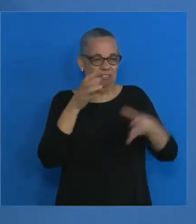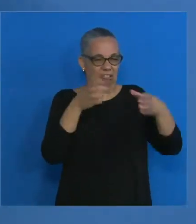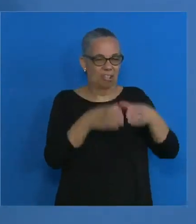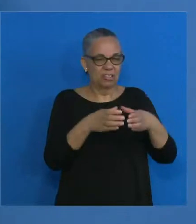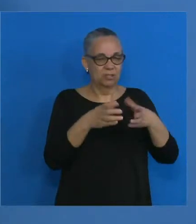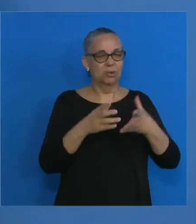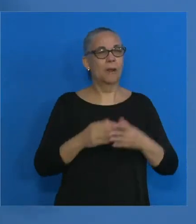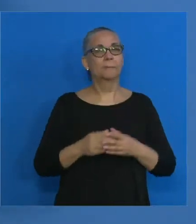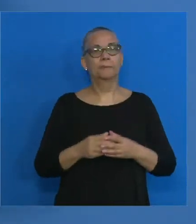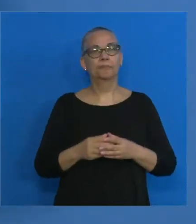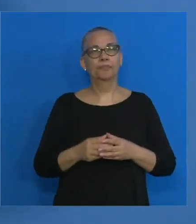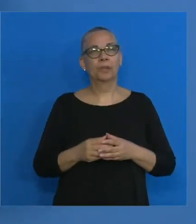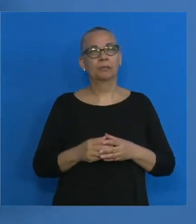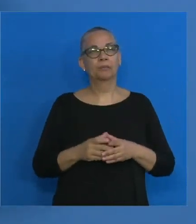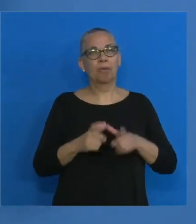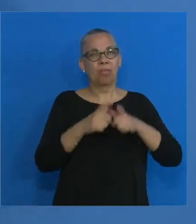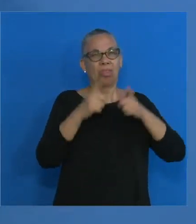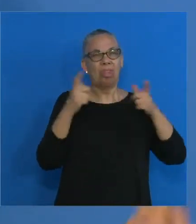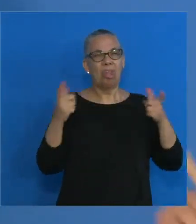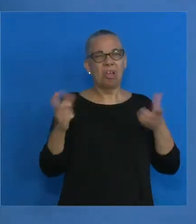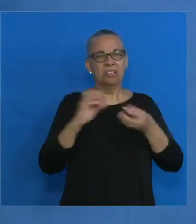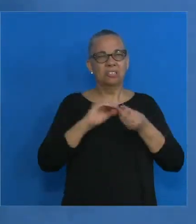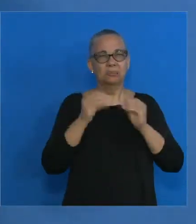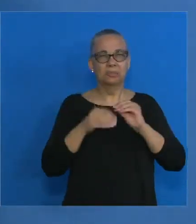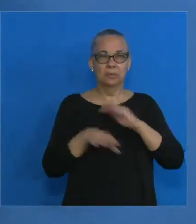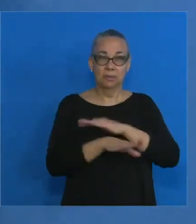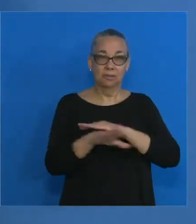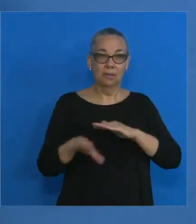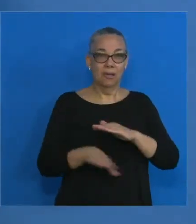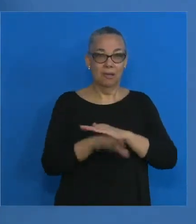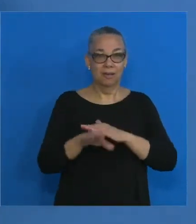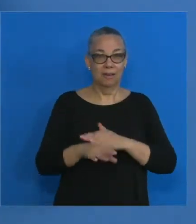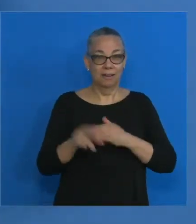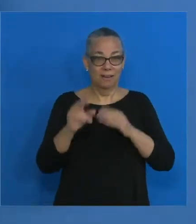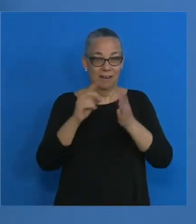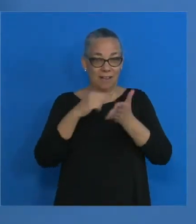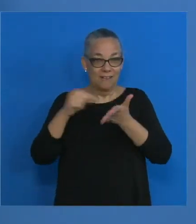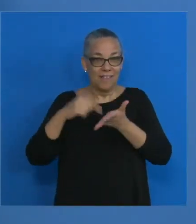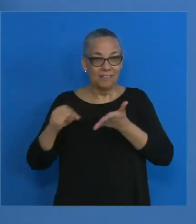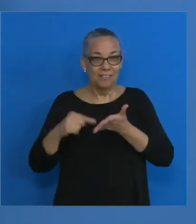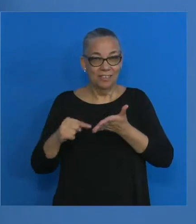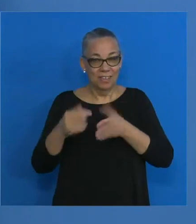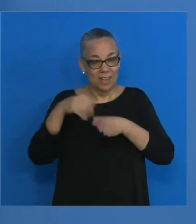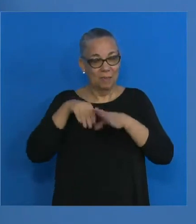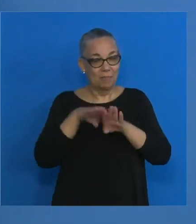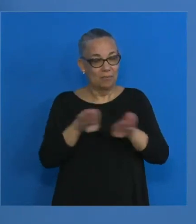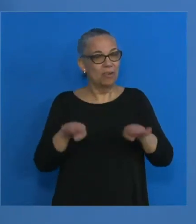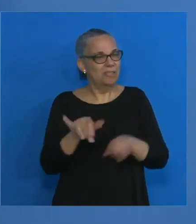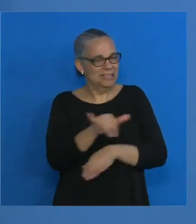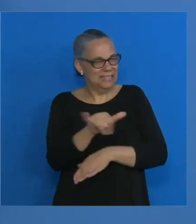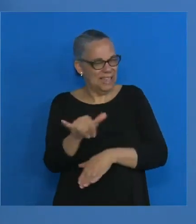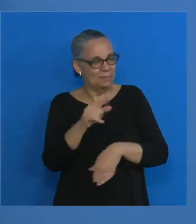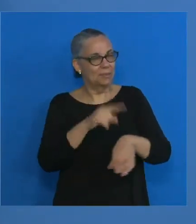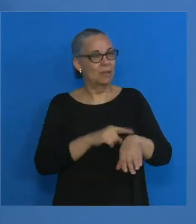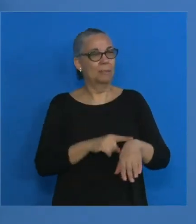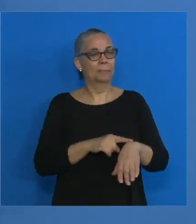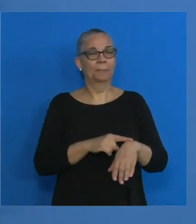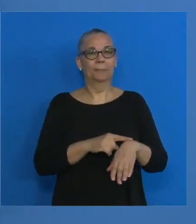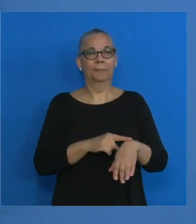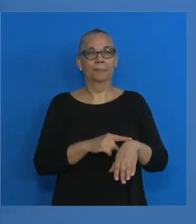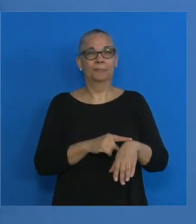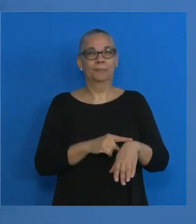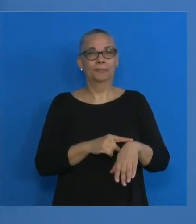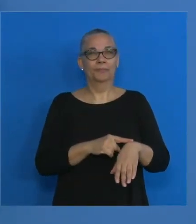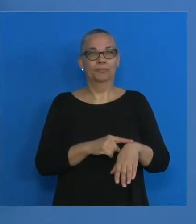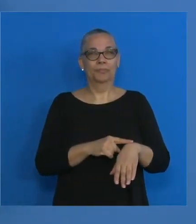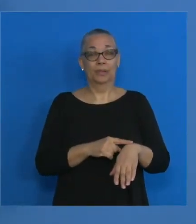point. This is the largest number of under investigation cases we've had at one time in Bermuda. Is this type of case the one that